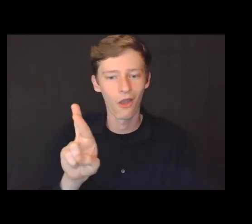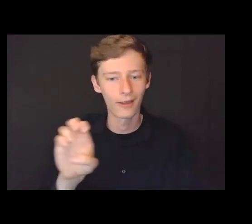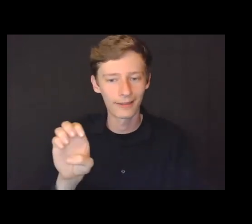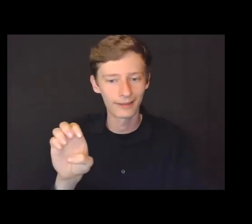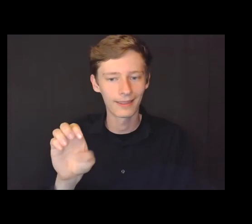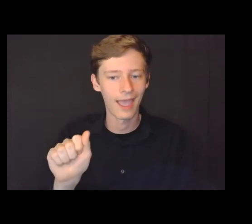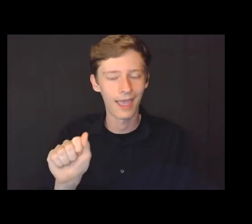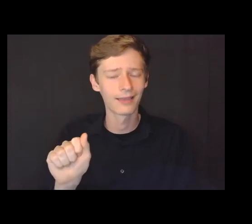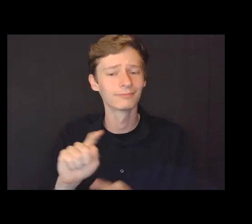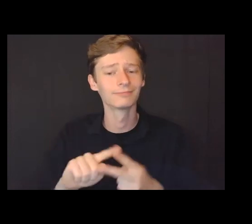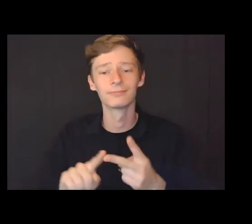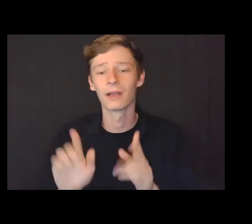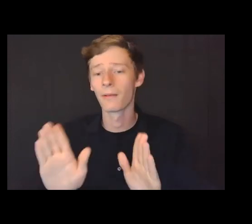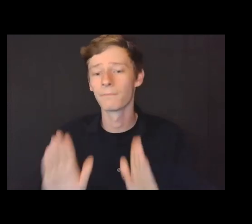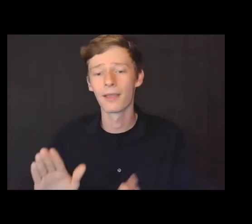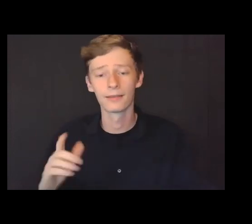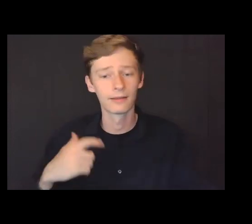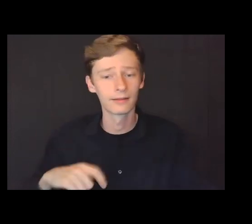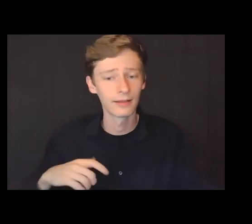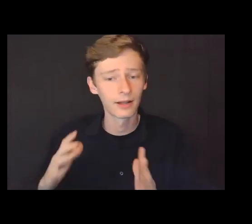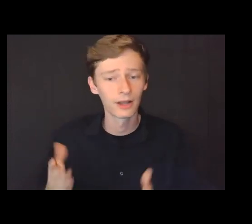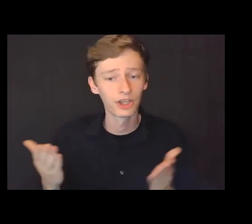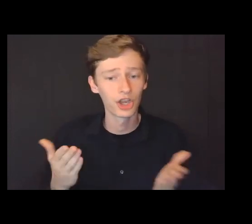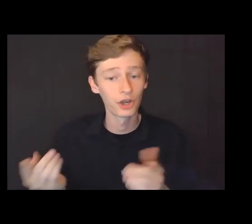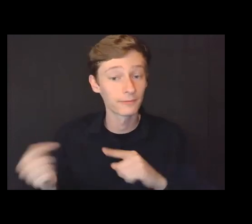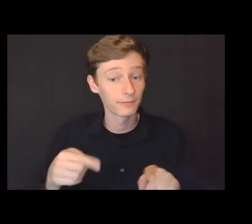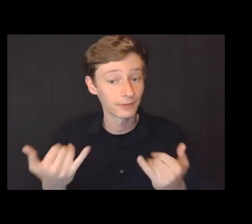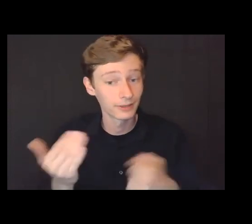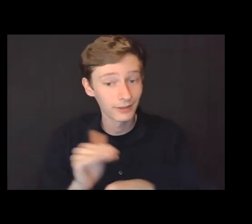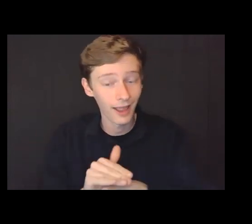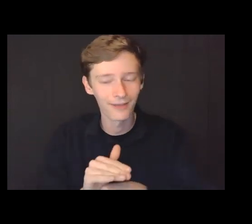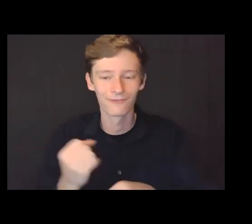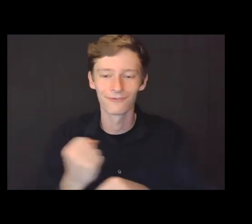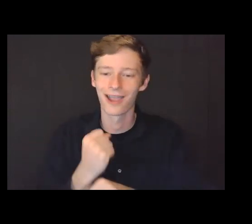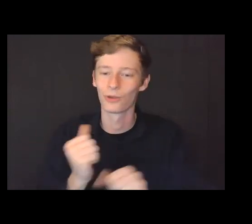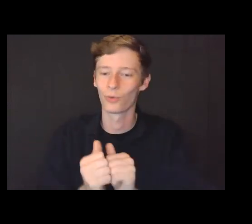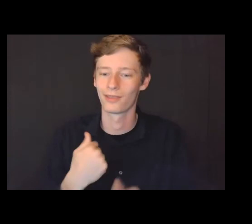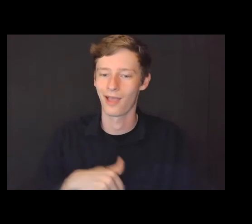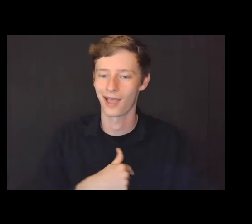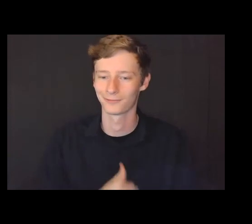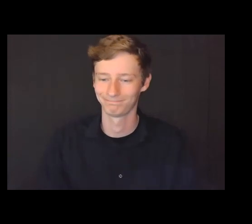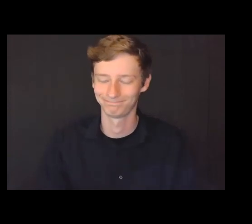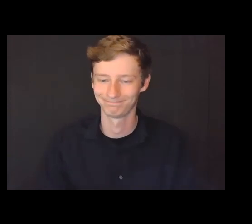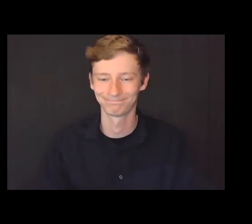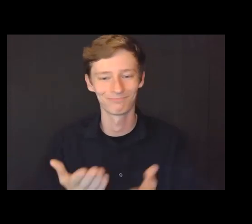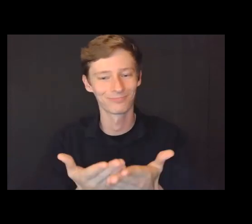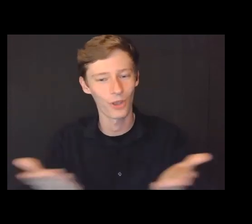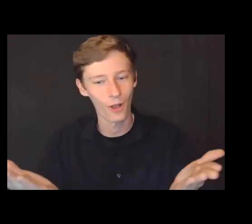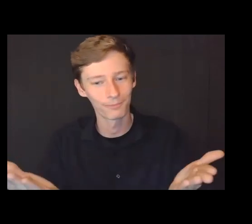legislators here with us tonight fighting on our behalf and in partnership with us. Y'all, thank you